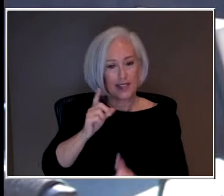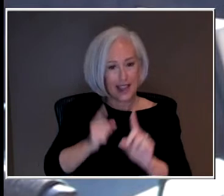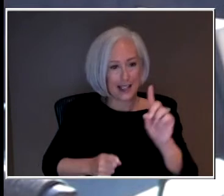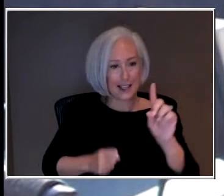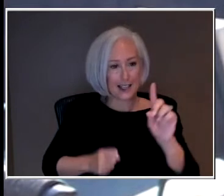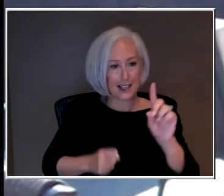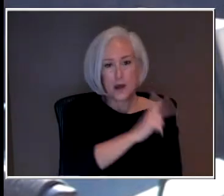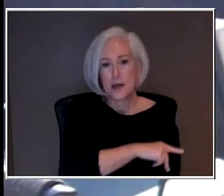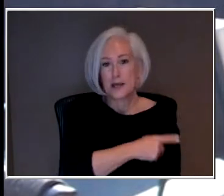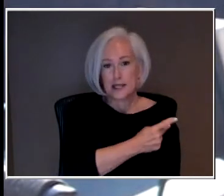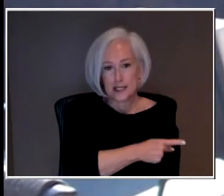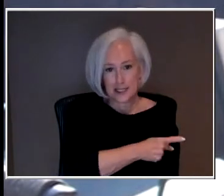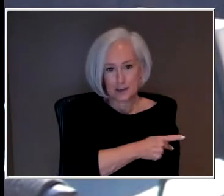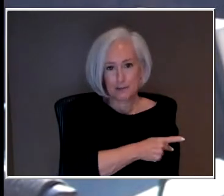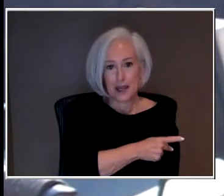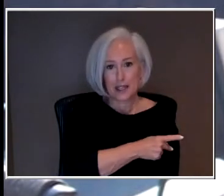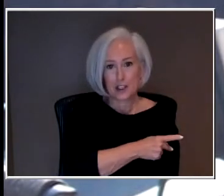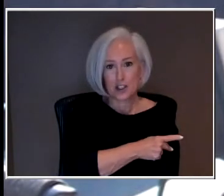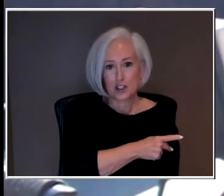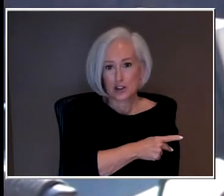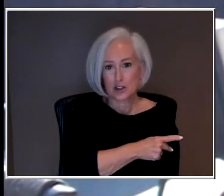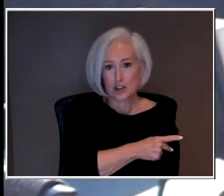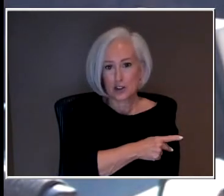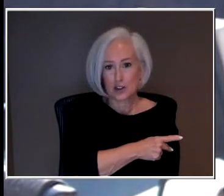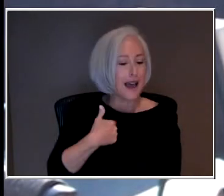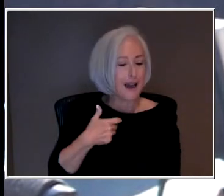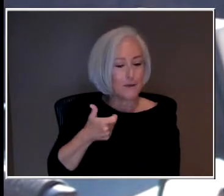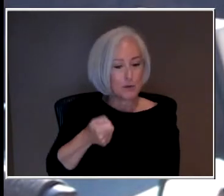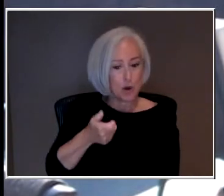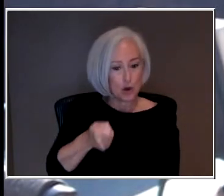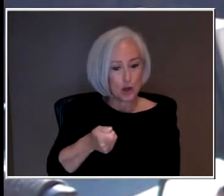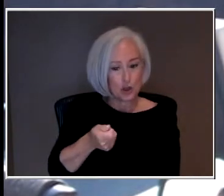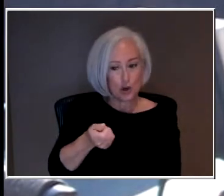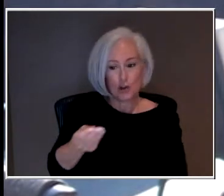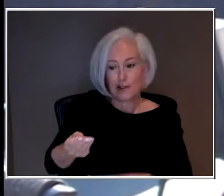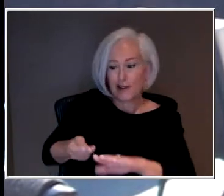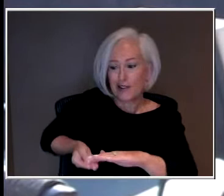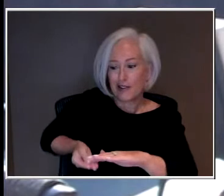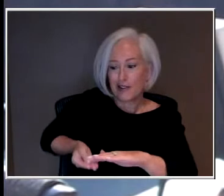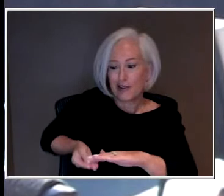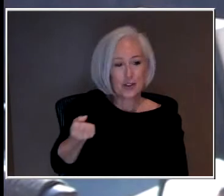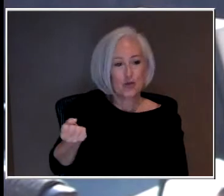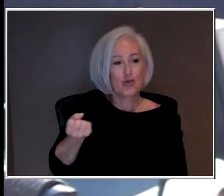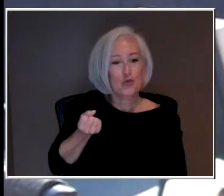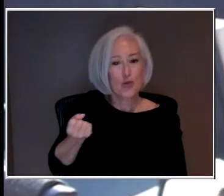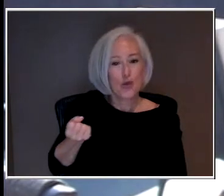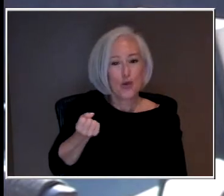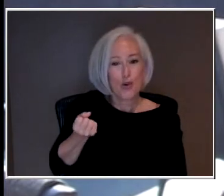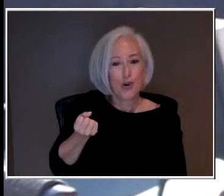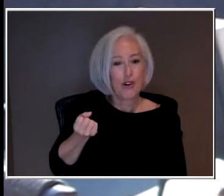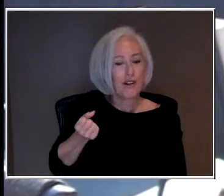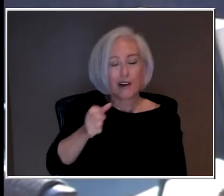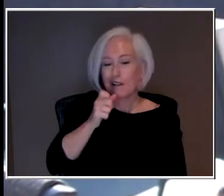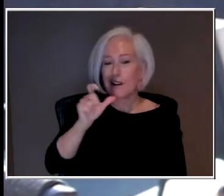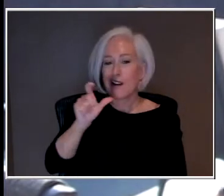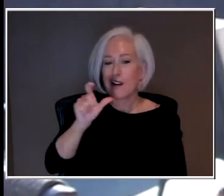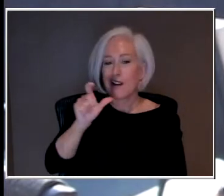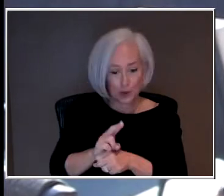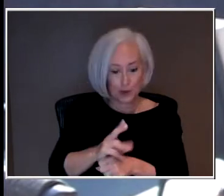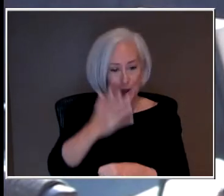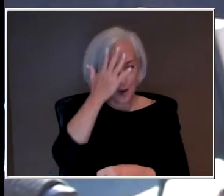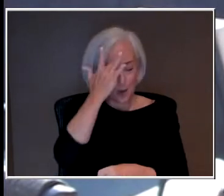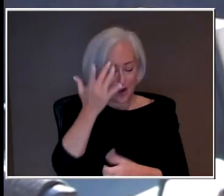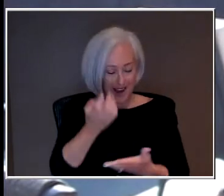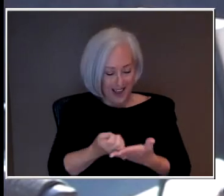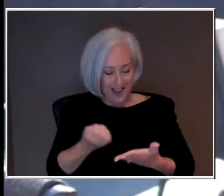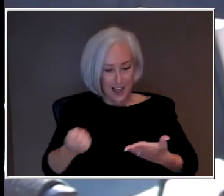patients take the remote control and put it in their nightstand. The stimulator does everything. And I'm really